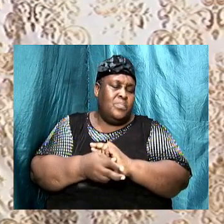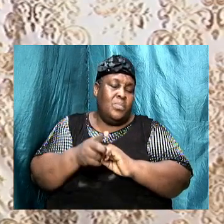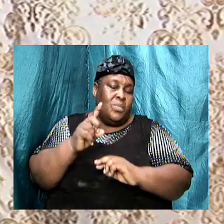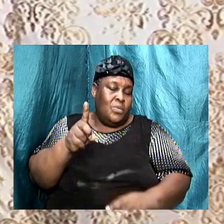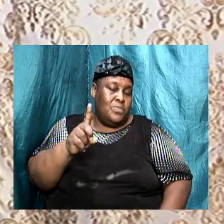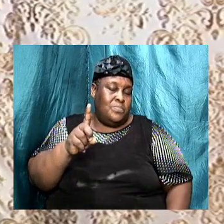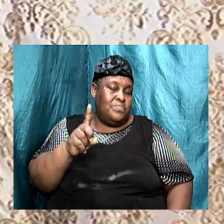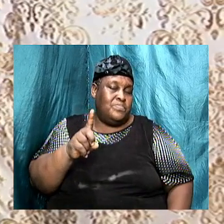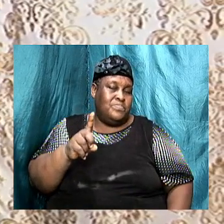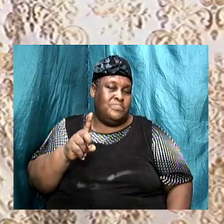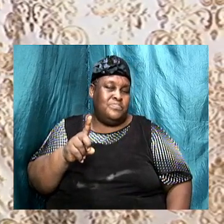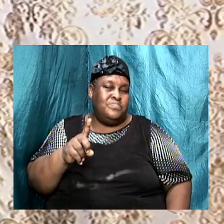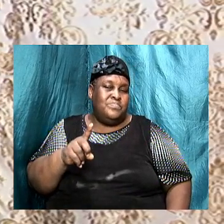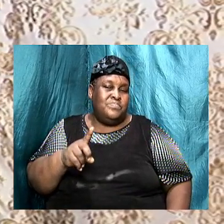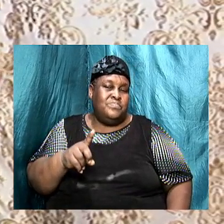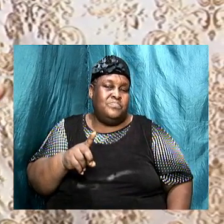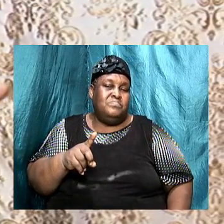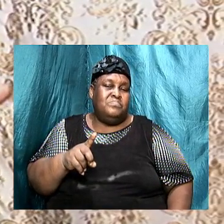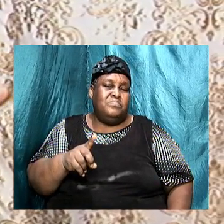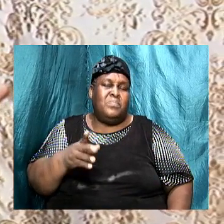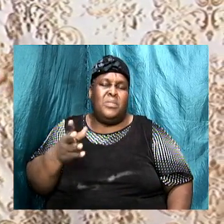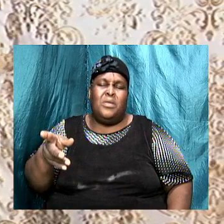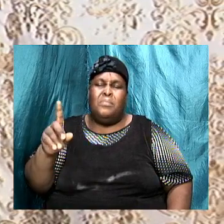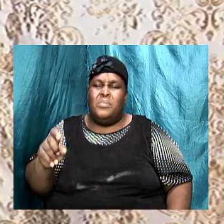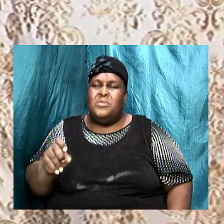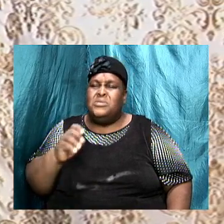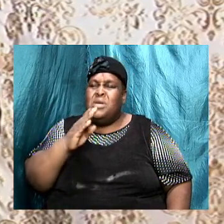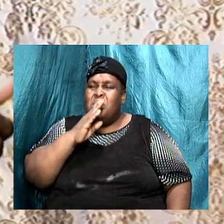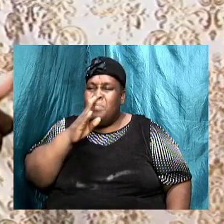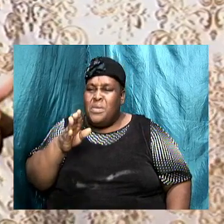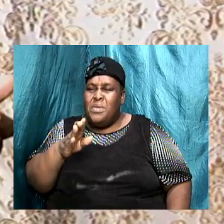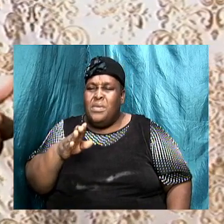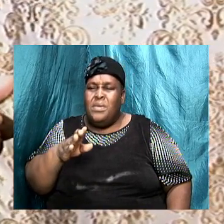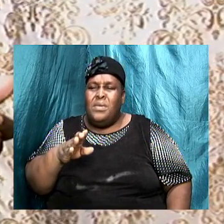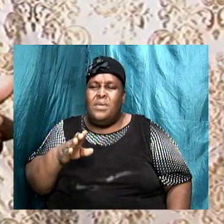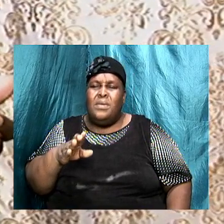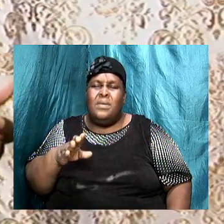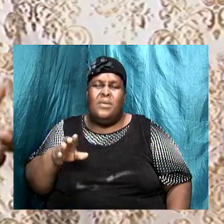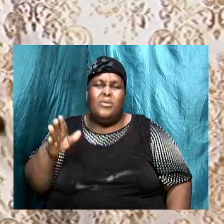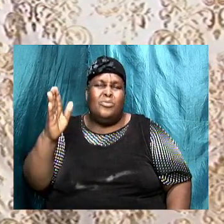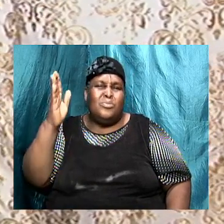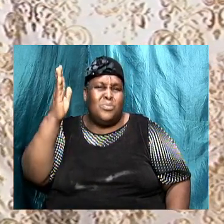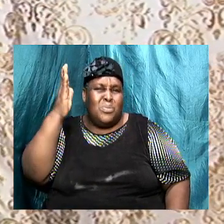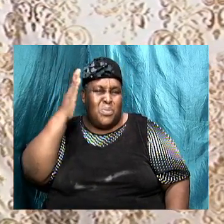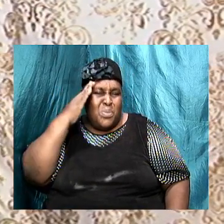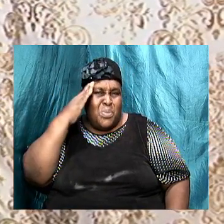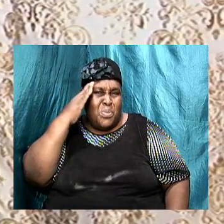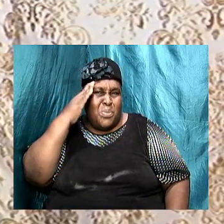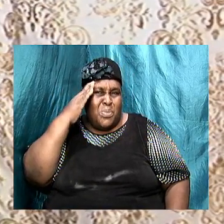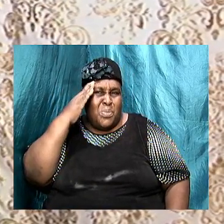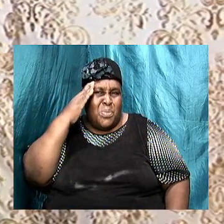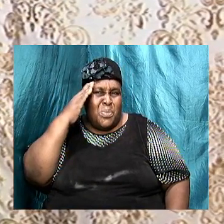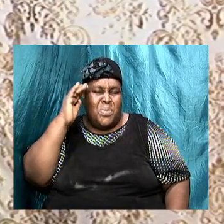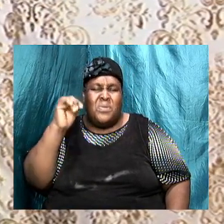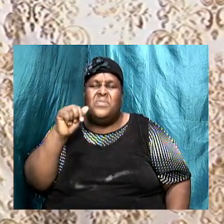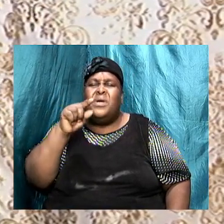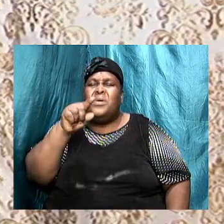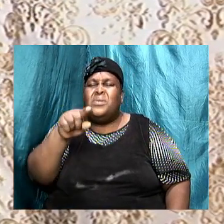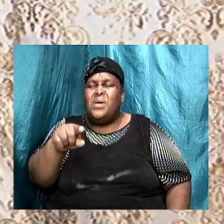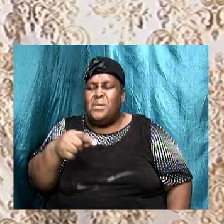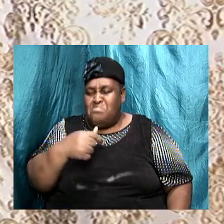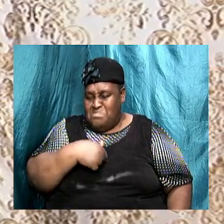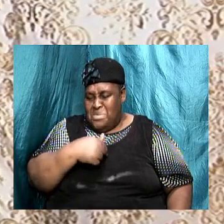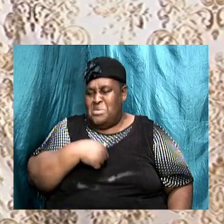One, there must be recognition. Before someone can repent, they